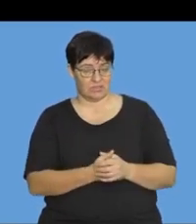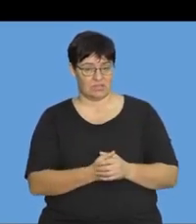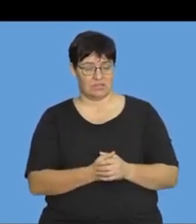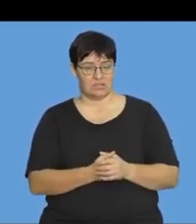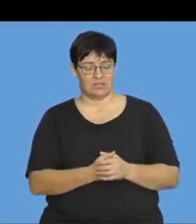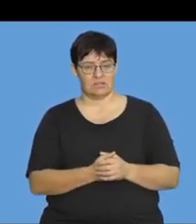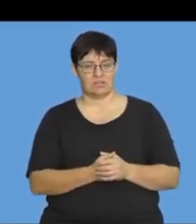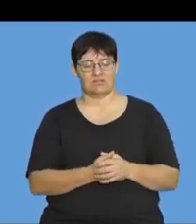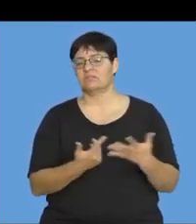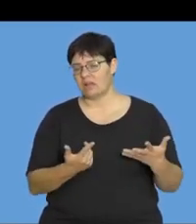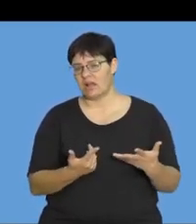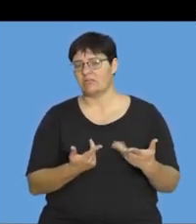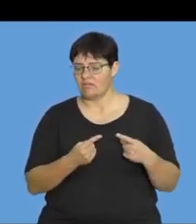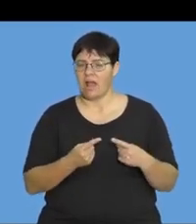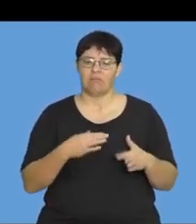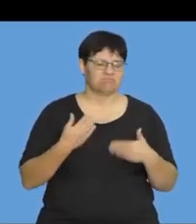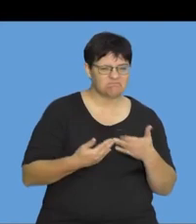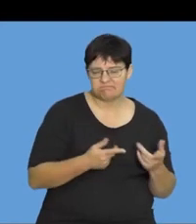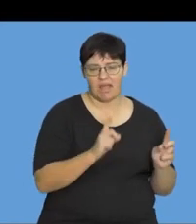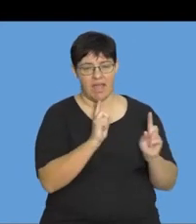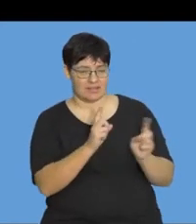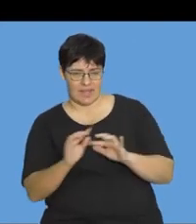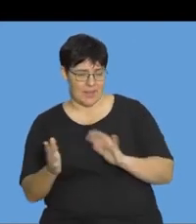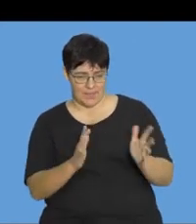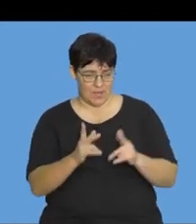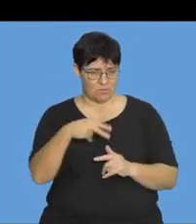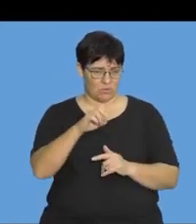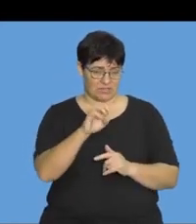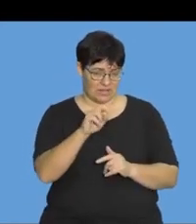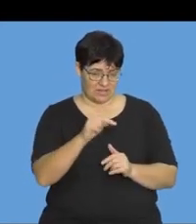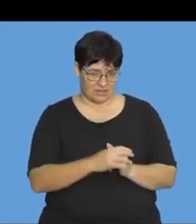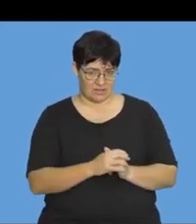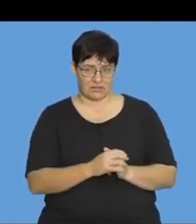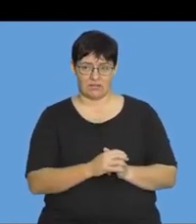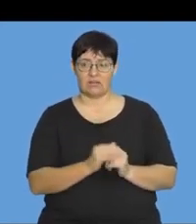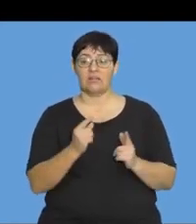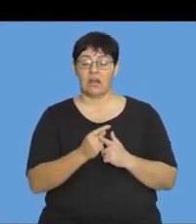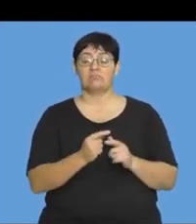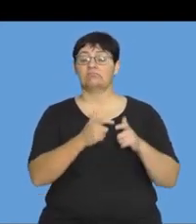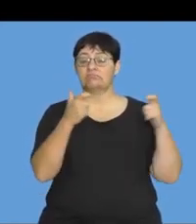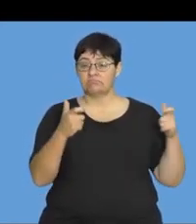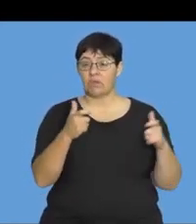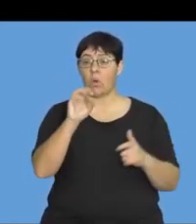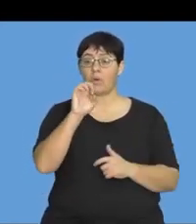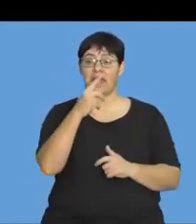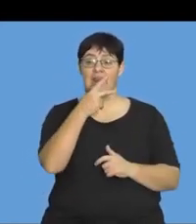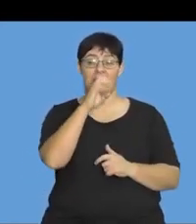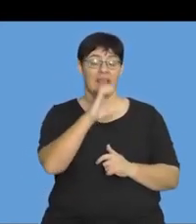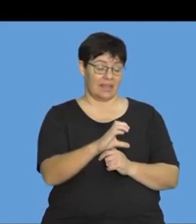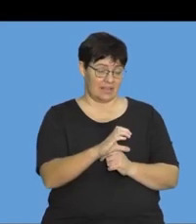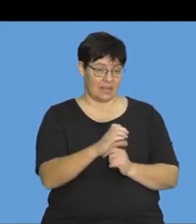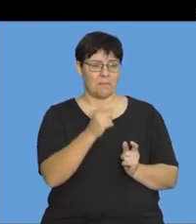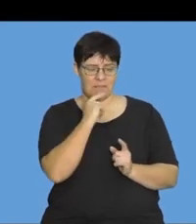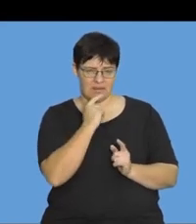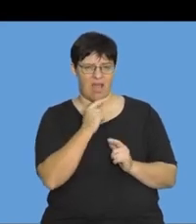let's get us into the groove of this proteins. The giant organic molecules, right, really telling us they're nice